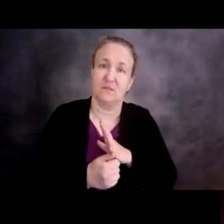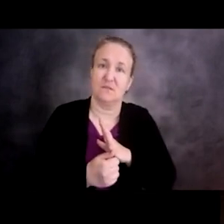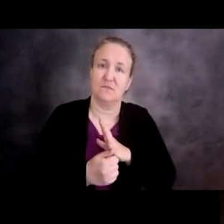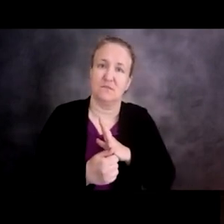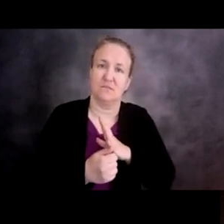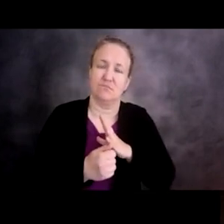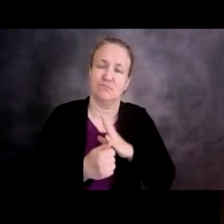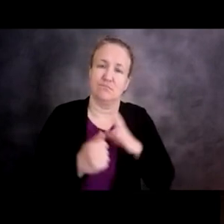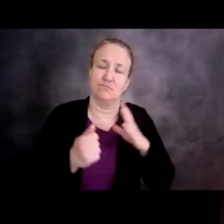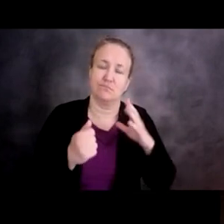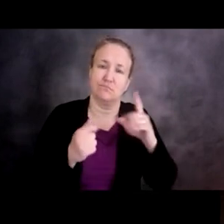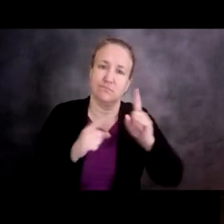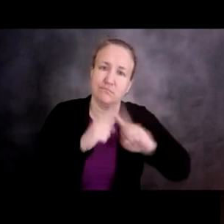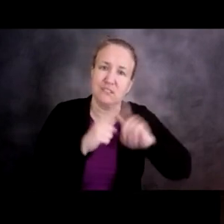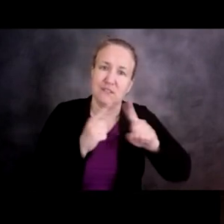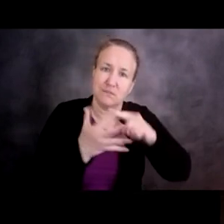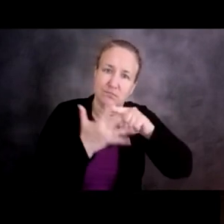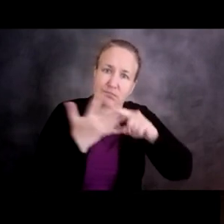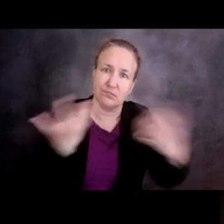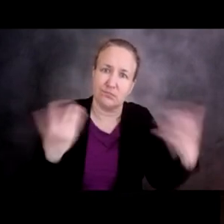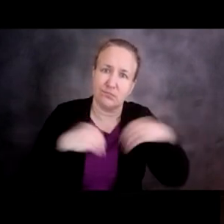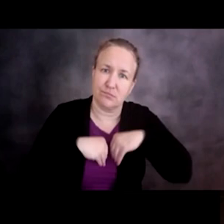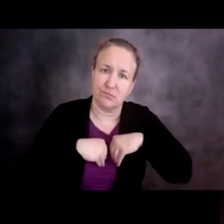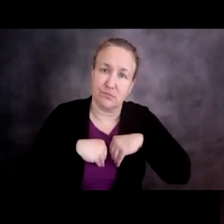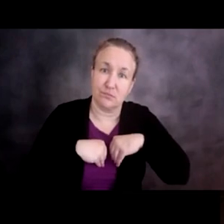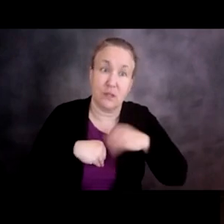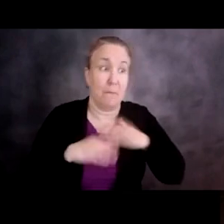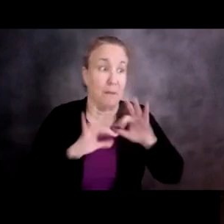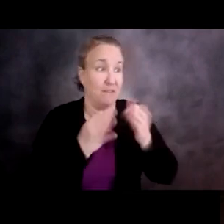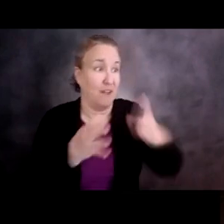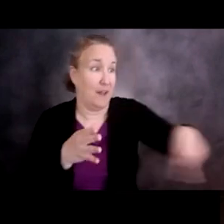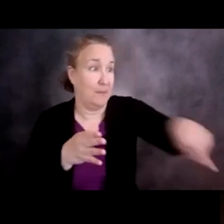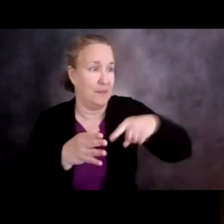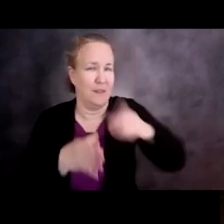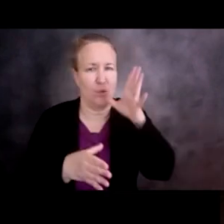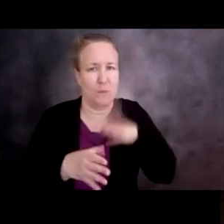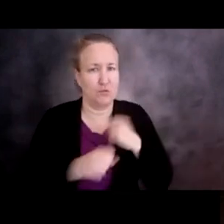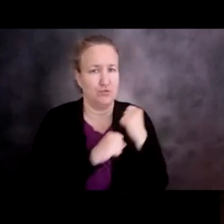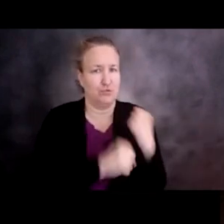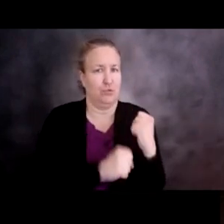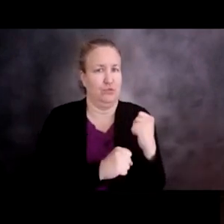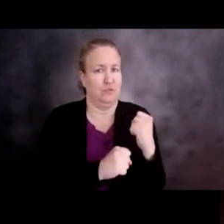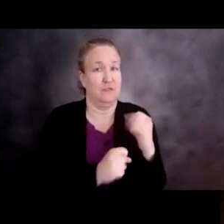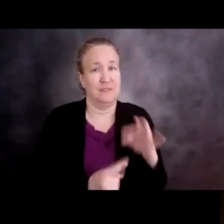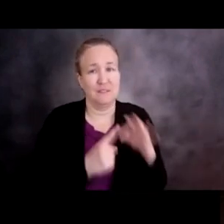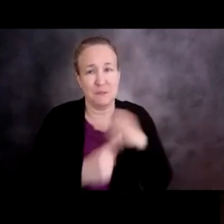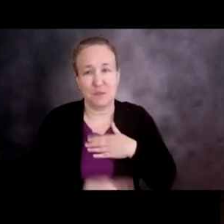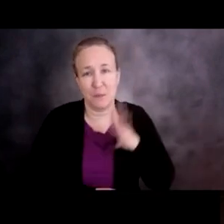the women in my family being so strong, especially my grandmother,